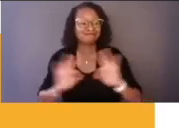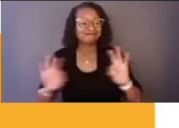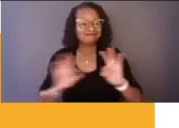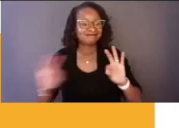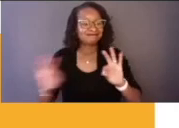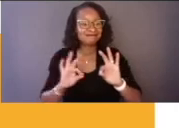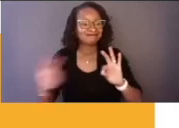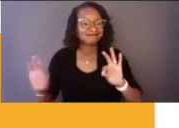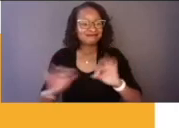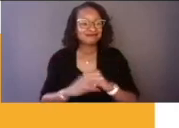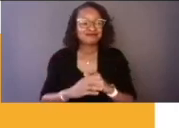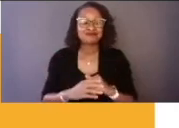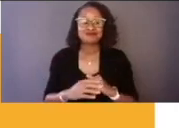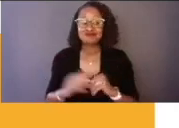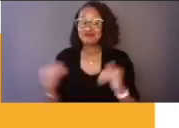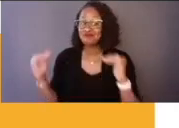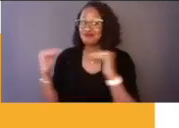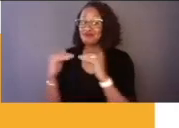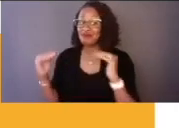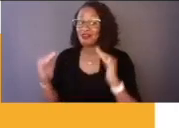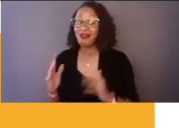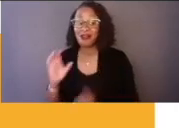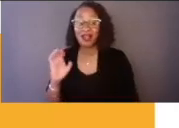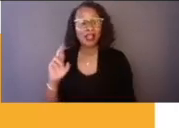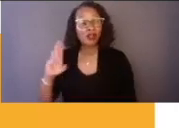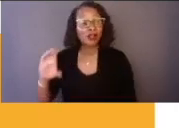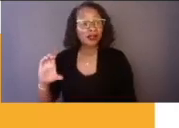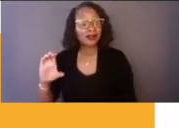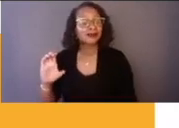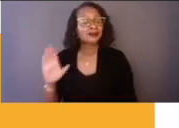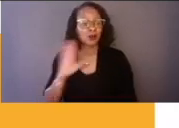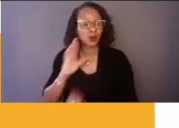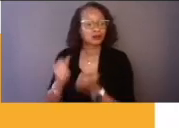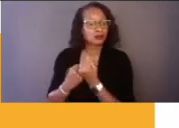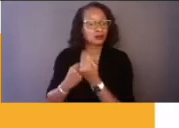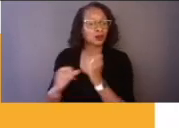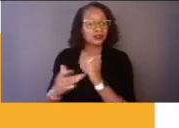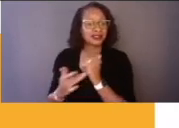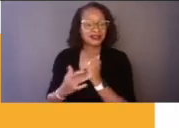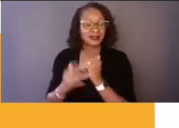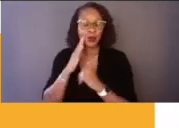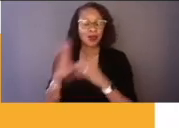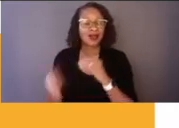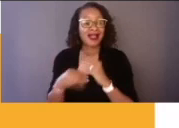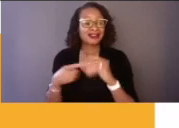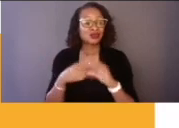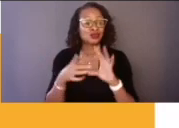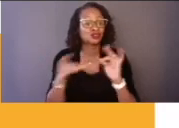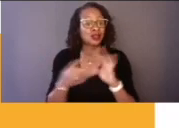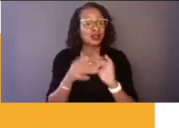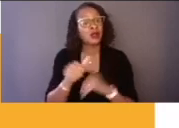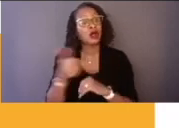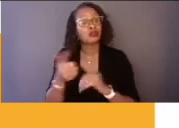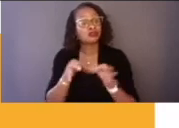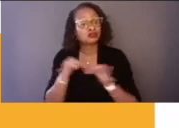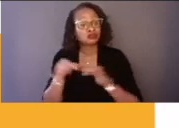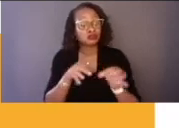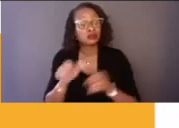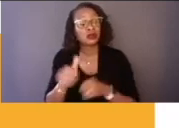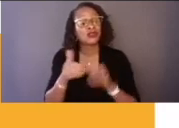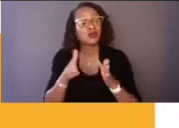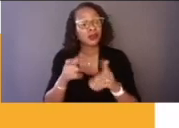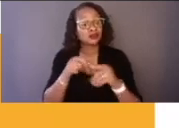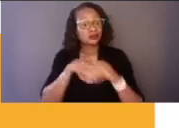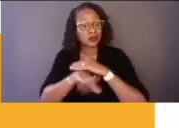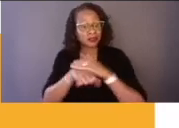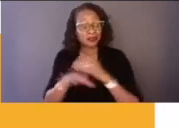Our colleague Eric, who handles things technical, will also be putting in the chat some other instructions, other ways to access it